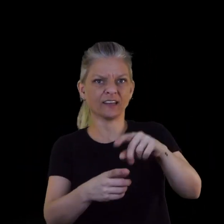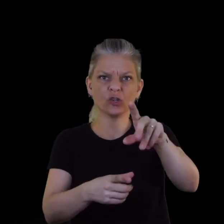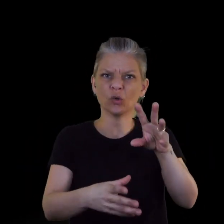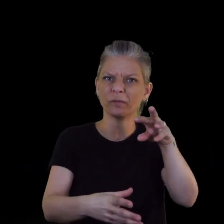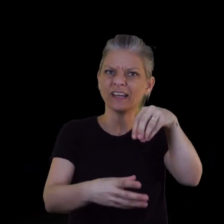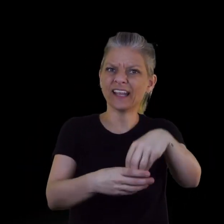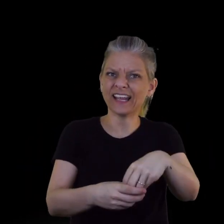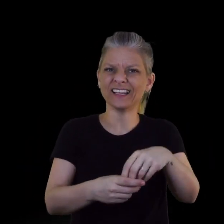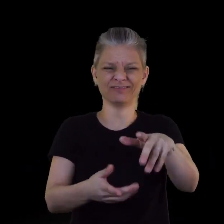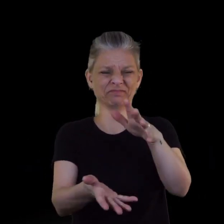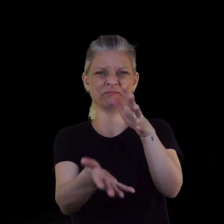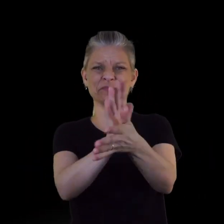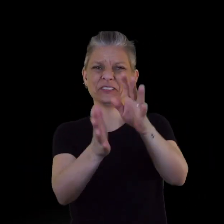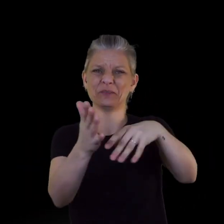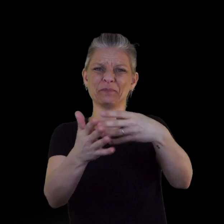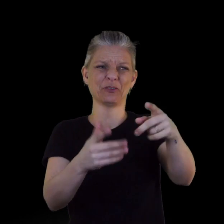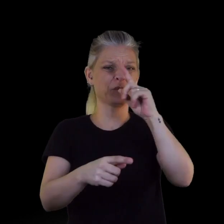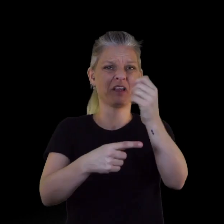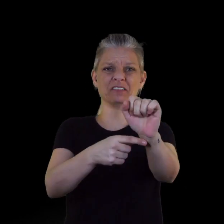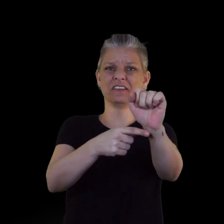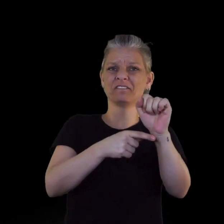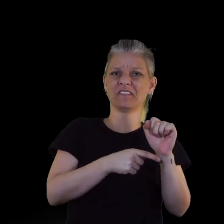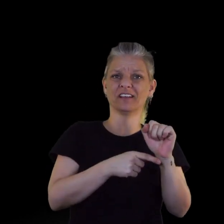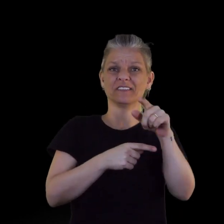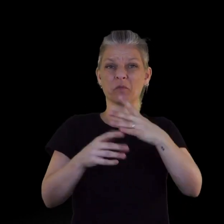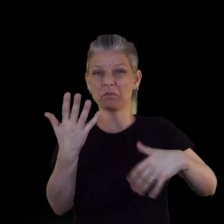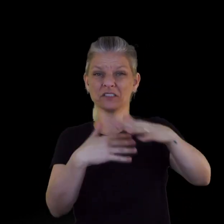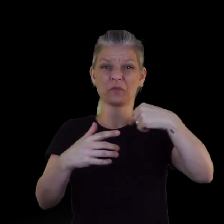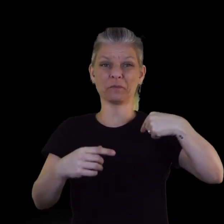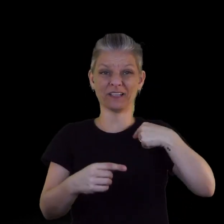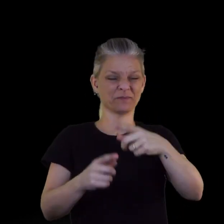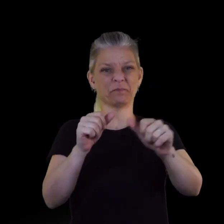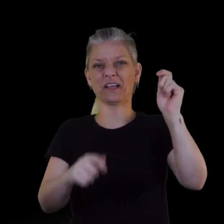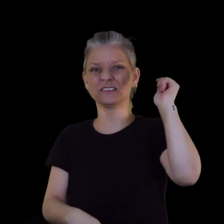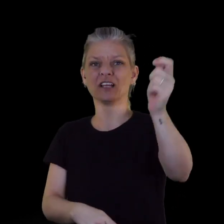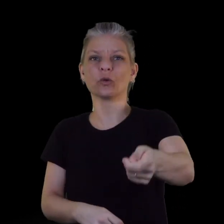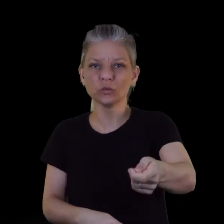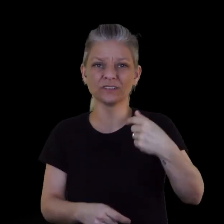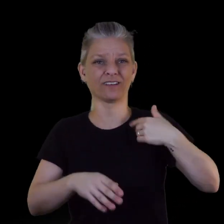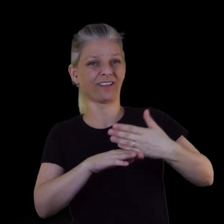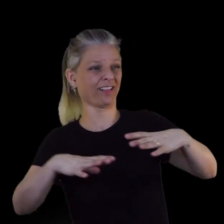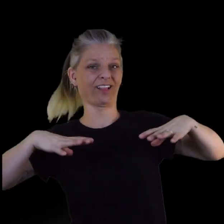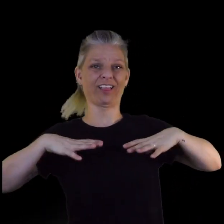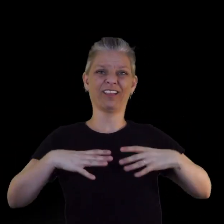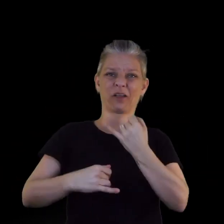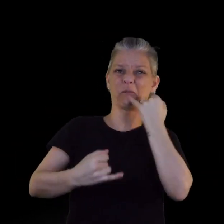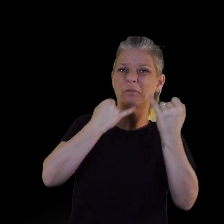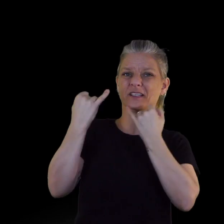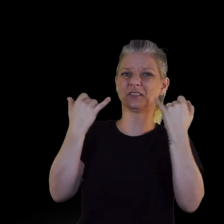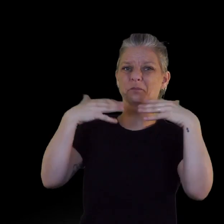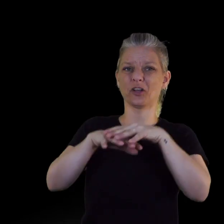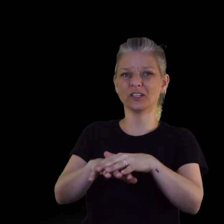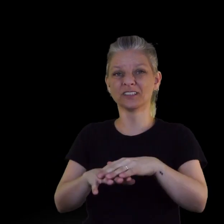Eureka, you've been in the It's a messier feat, poet you'll never defeat. So if you're messing with me, hastily handing your resignation, I'm effortlessly shitting on bitter